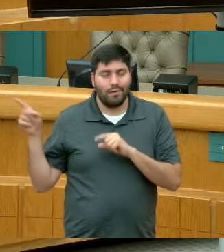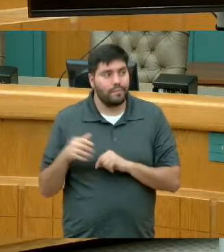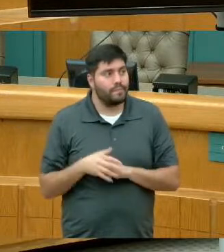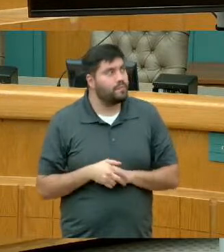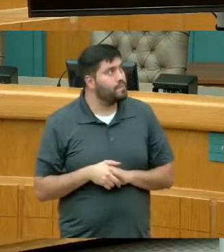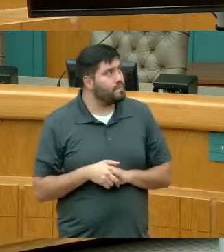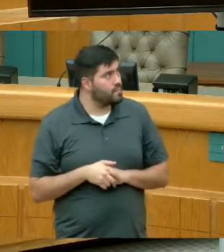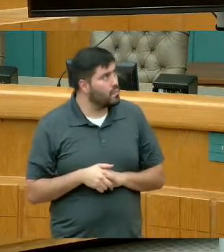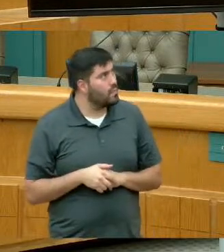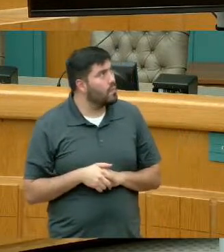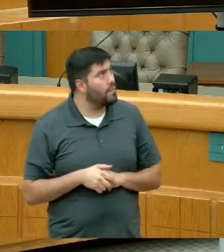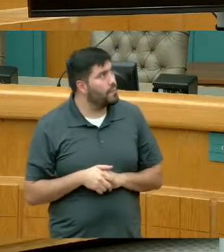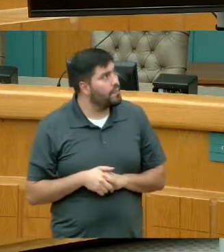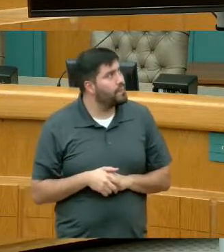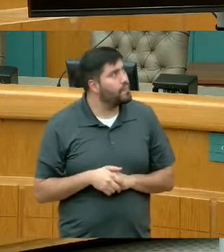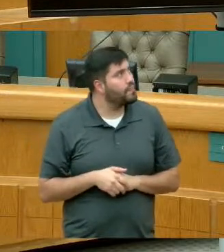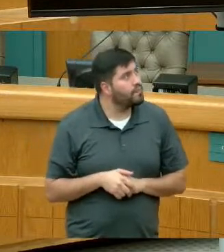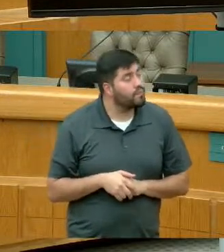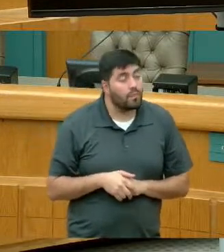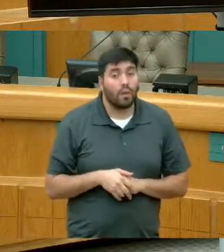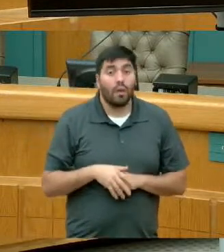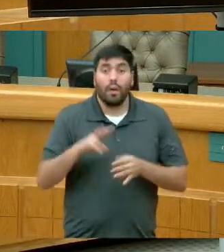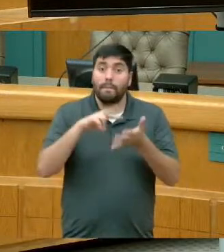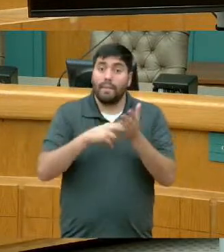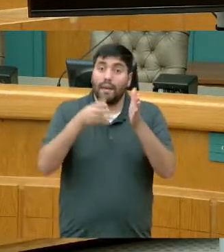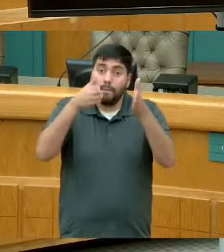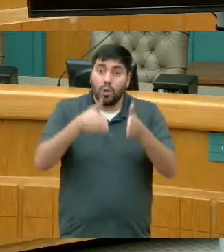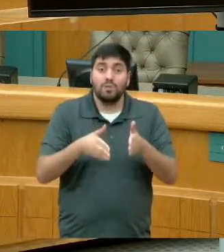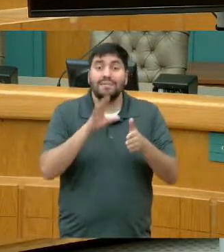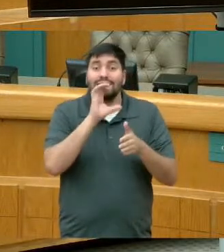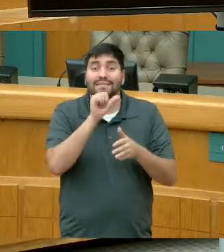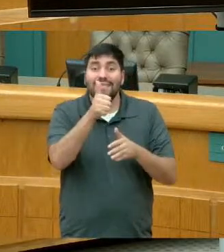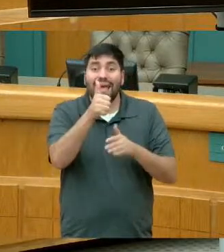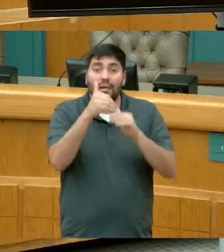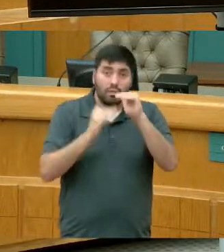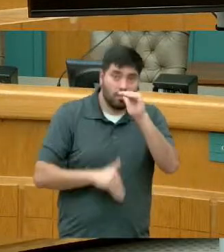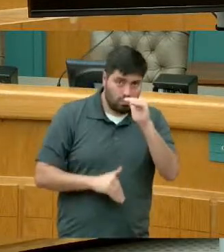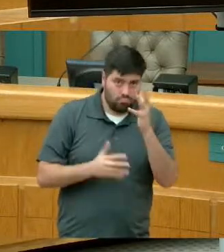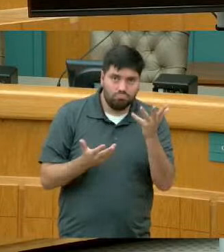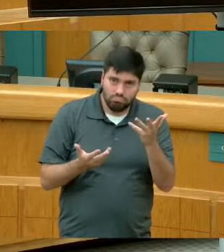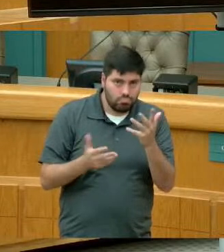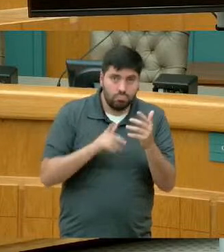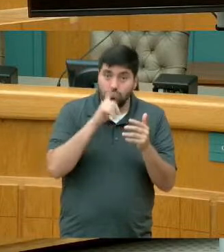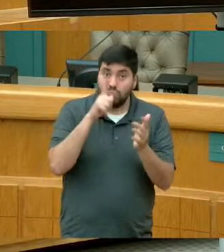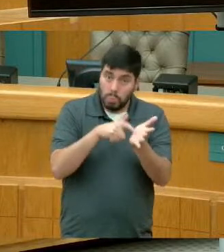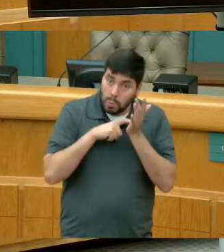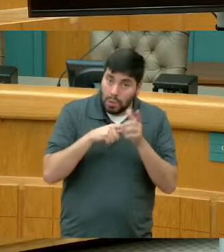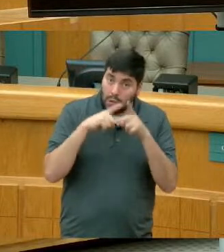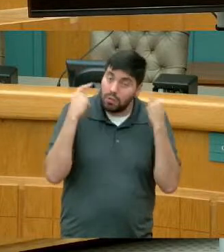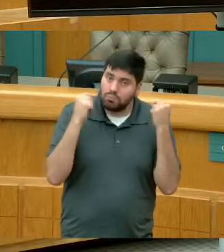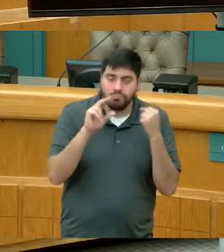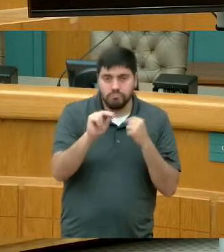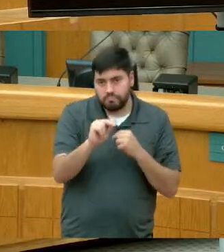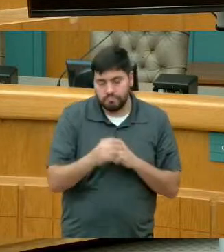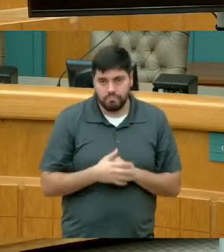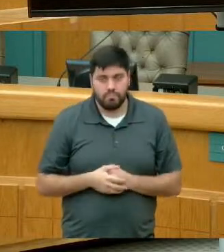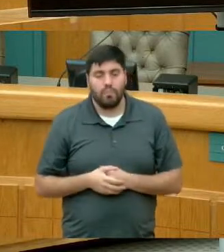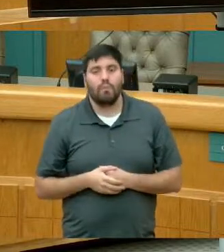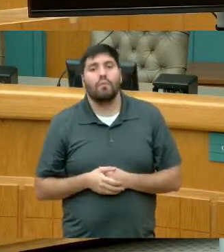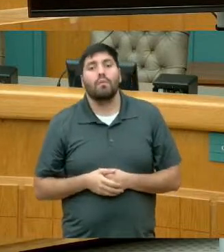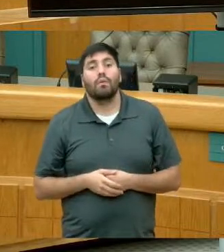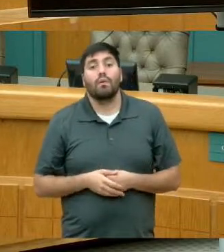slide. They are: any person younger than 10 years of age does not have to wear that